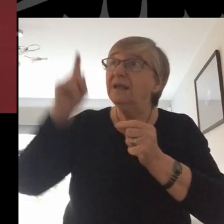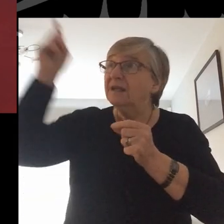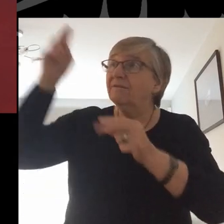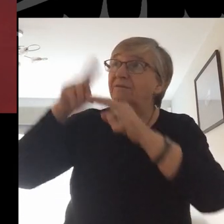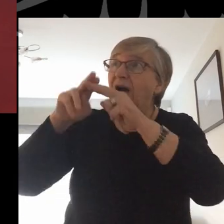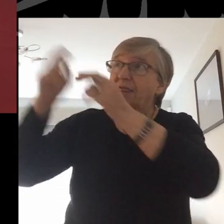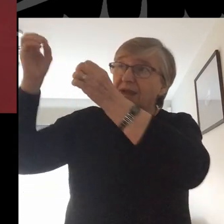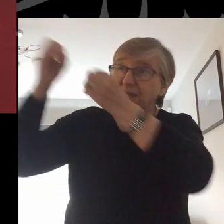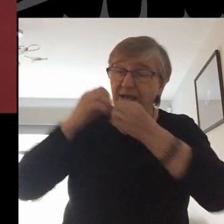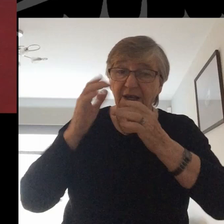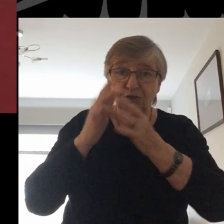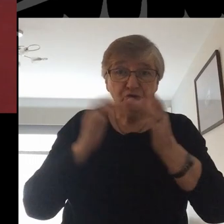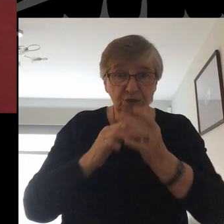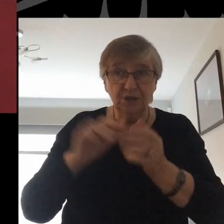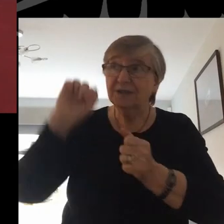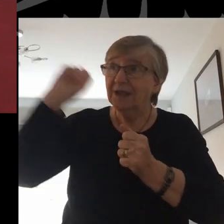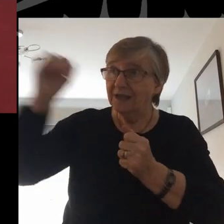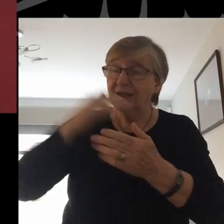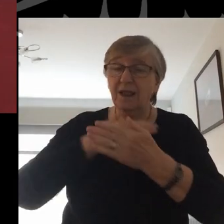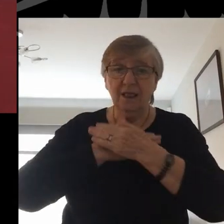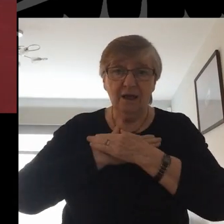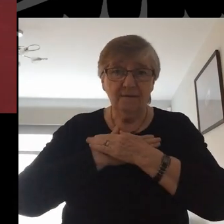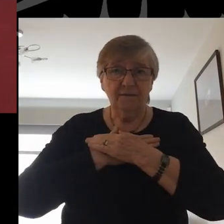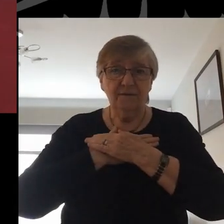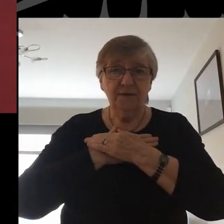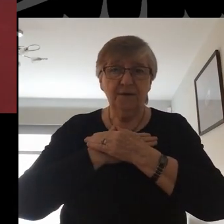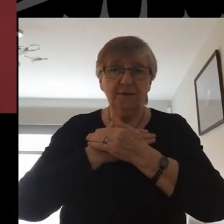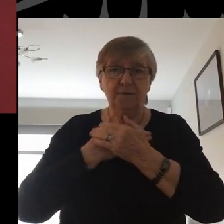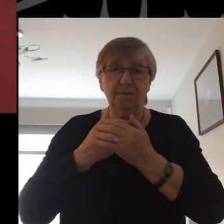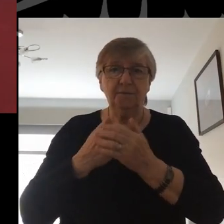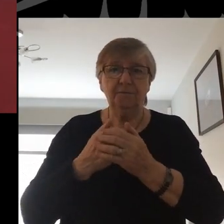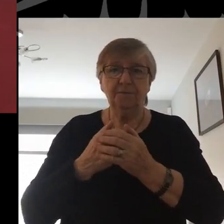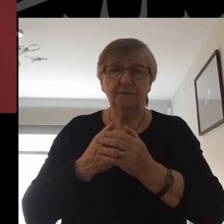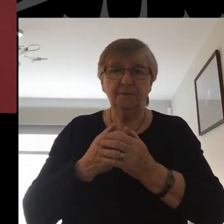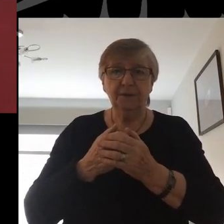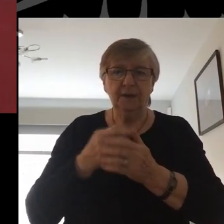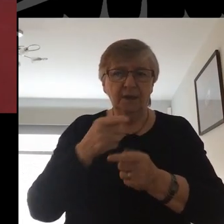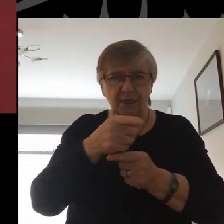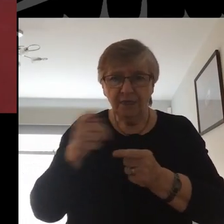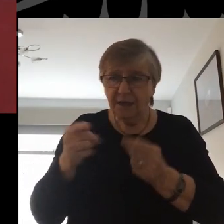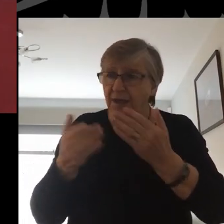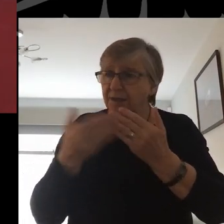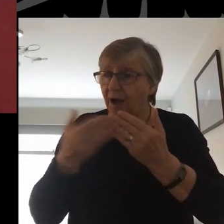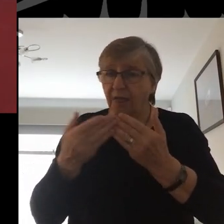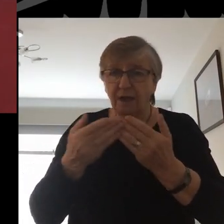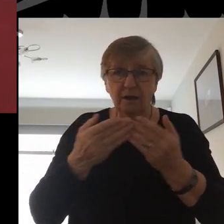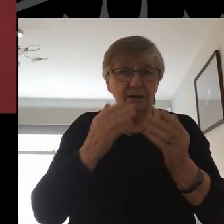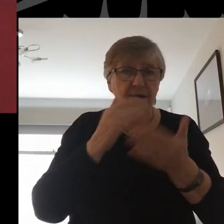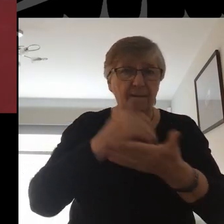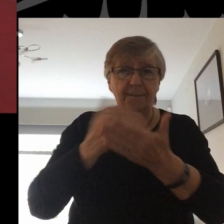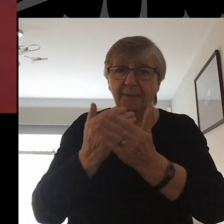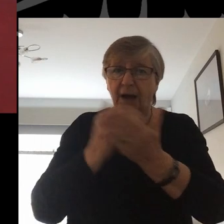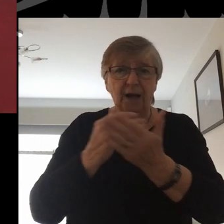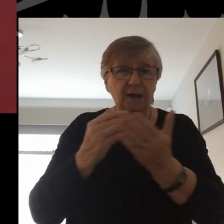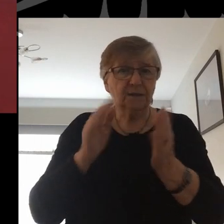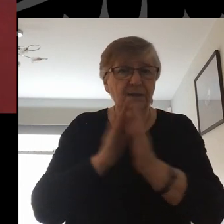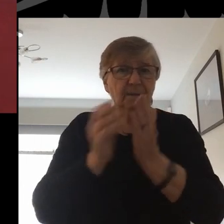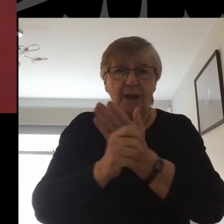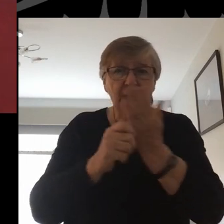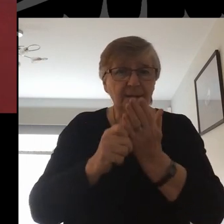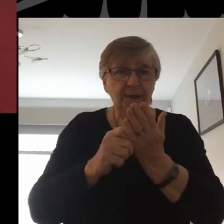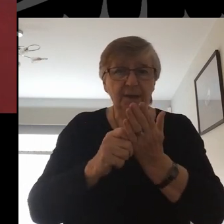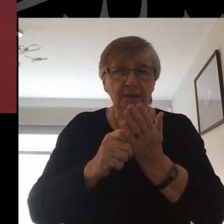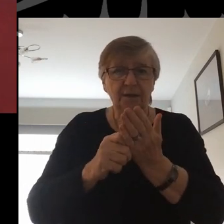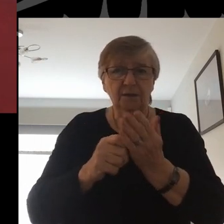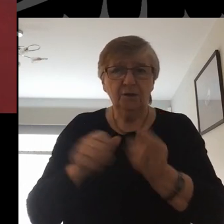world and enabled the Son to come into the world. And these and many other passages of the New Testament should make